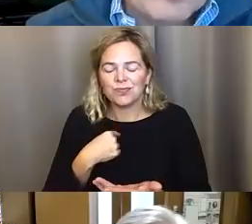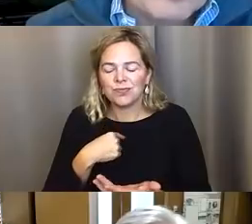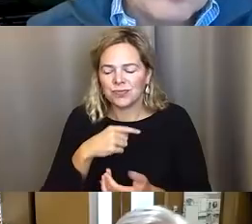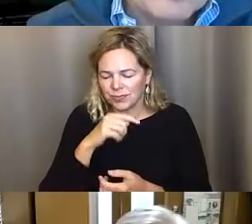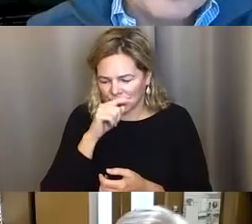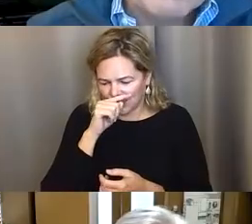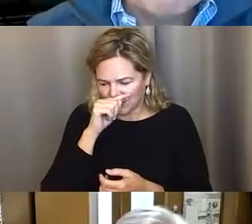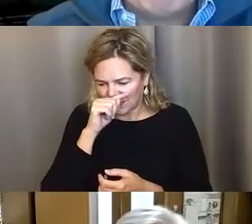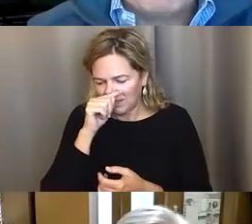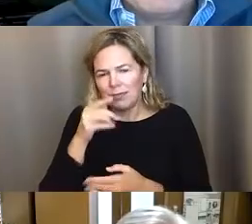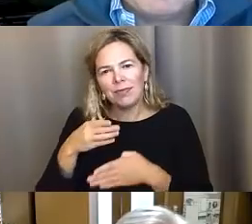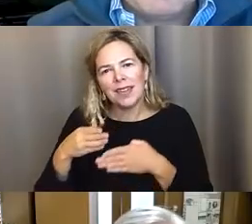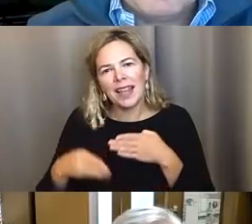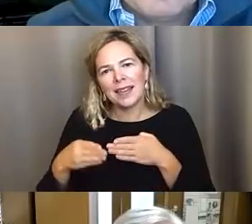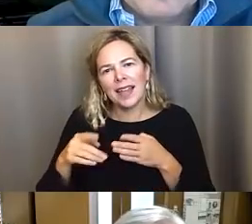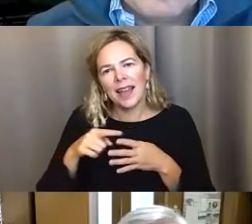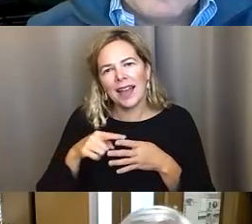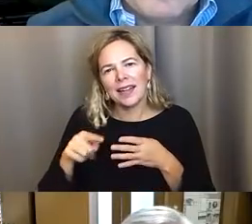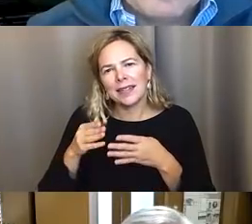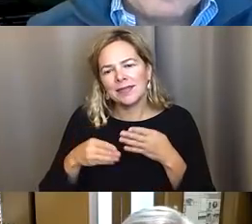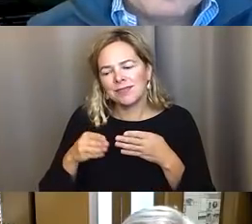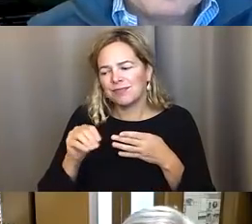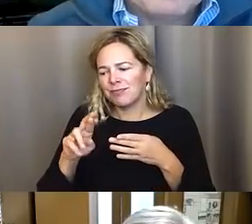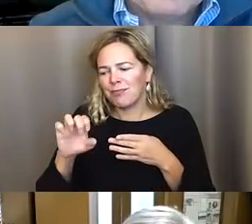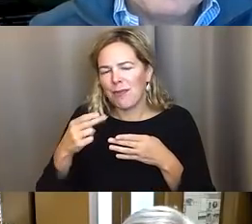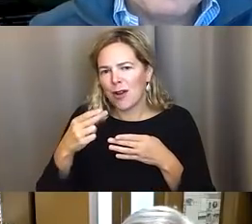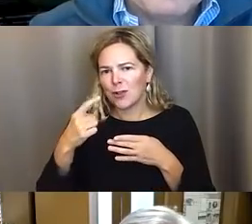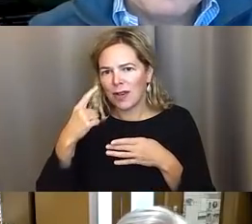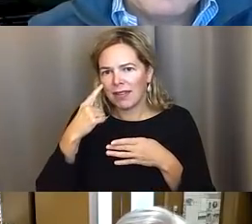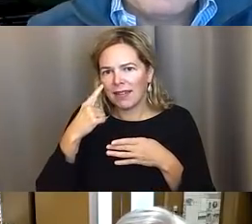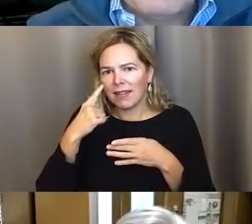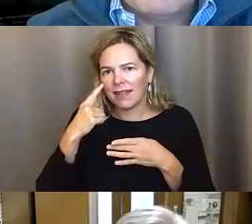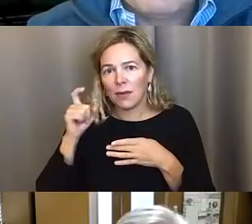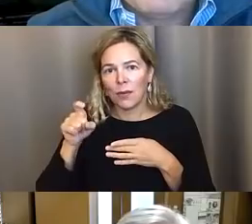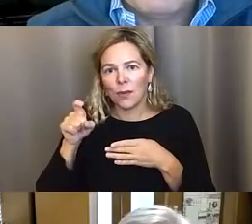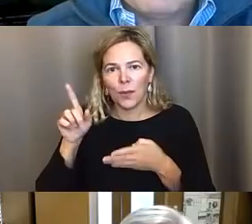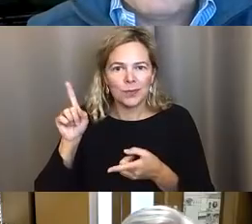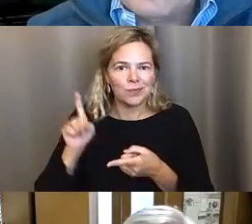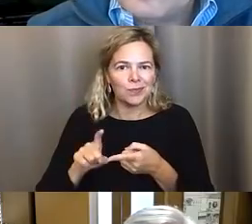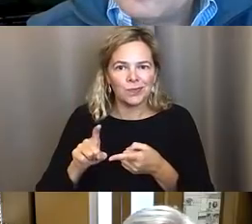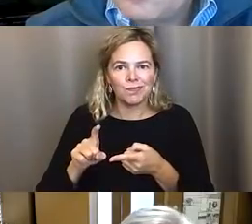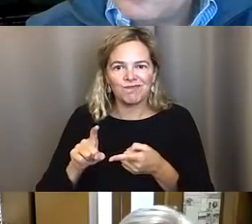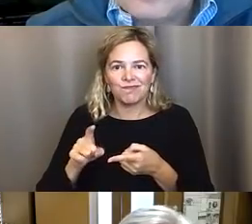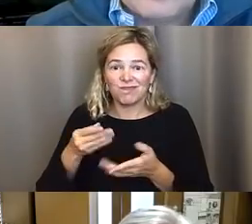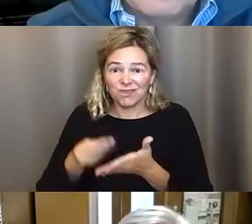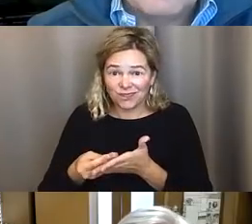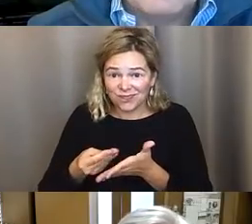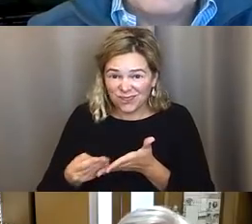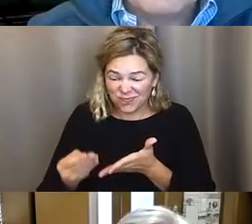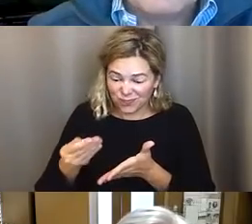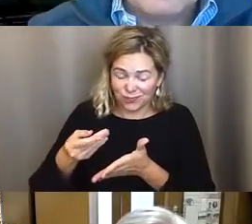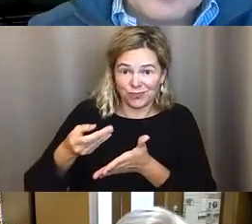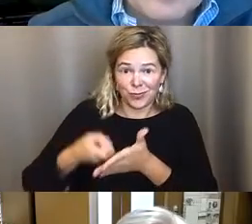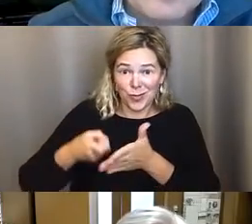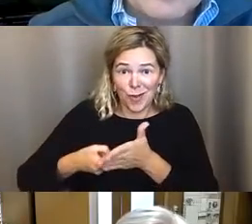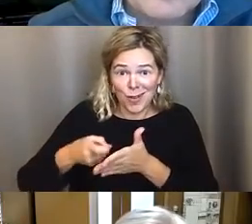the end of March, I think the end of March, that we needed to reduce our expenditures by $400 million.